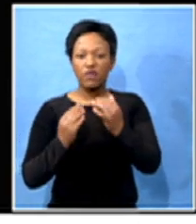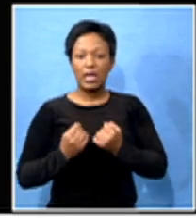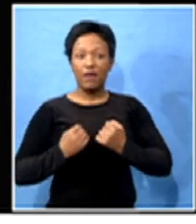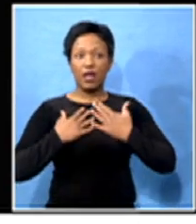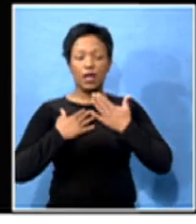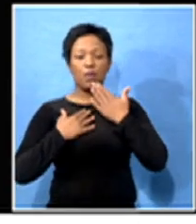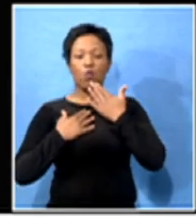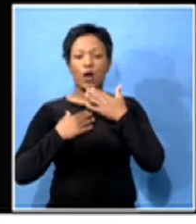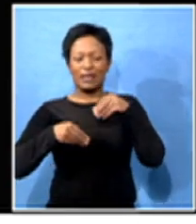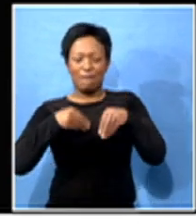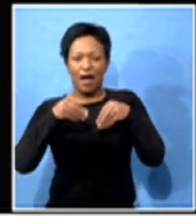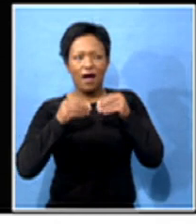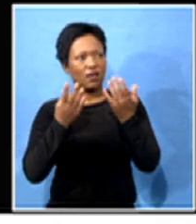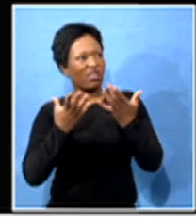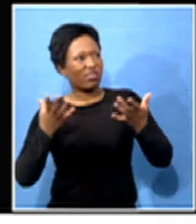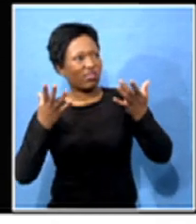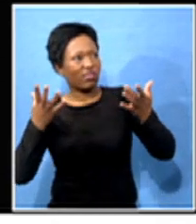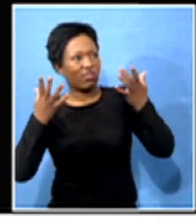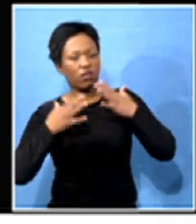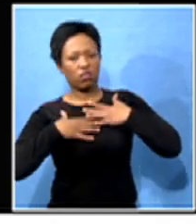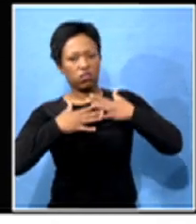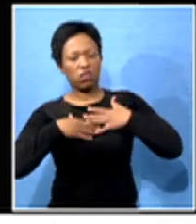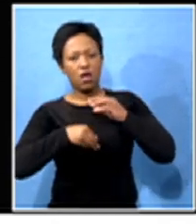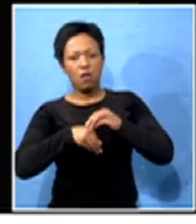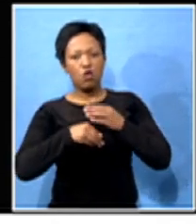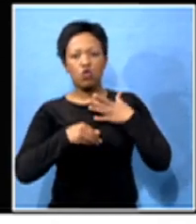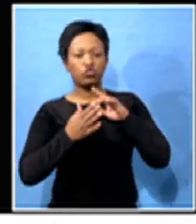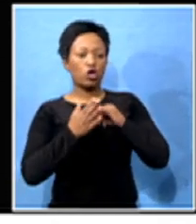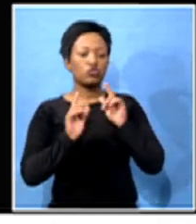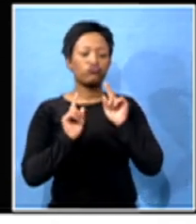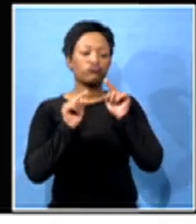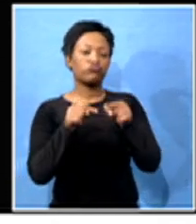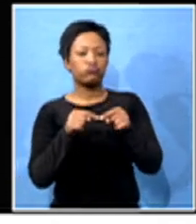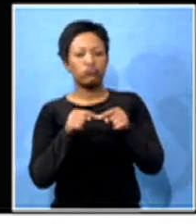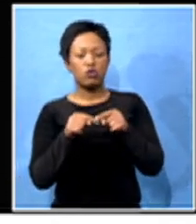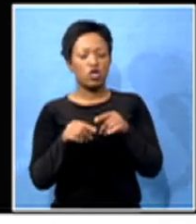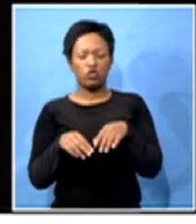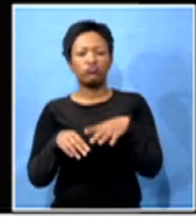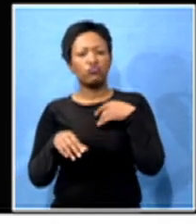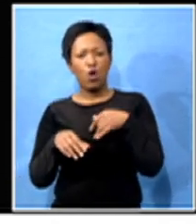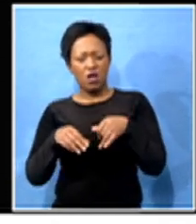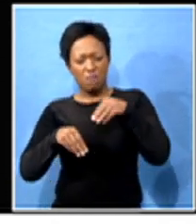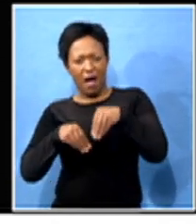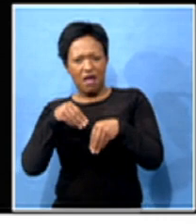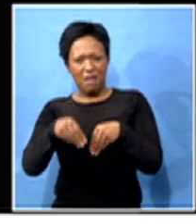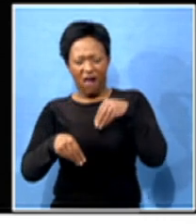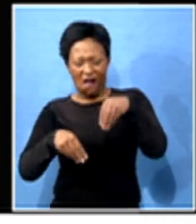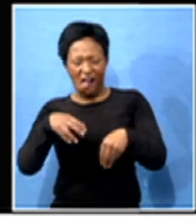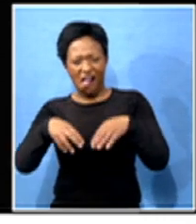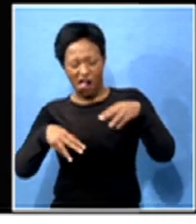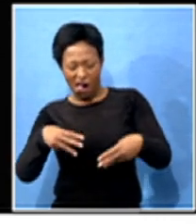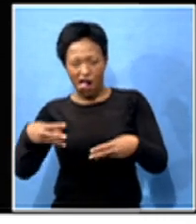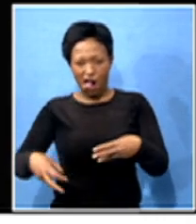by mining, not only to come to their areas and mine the minerals, taking all the